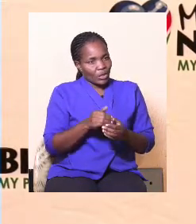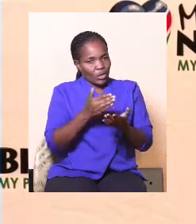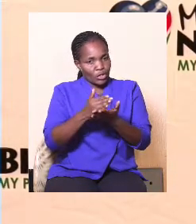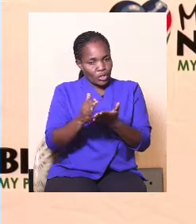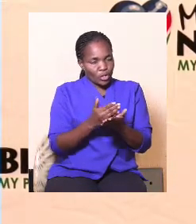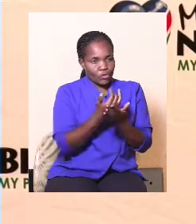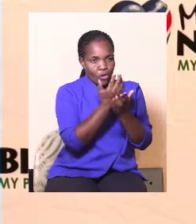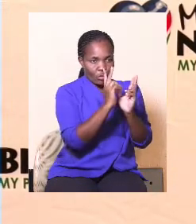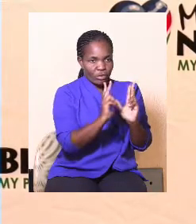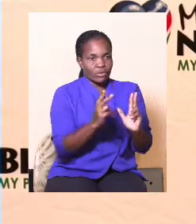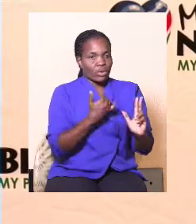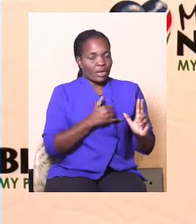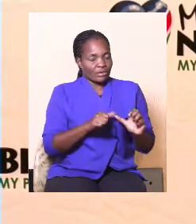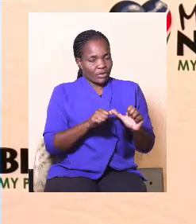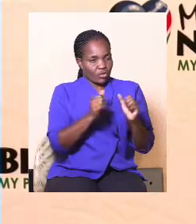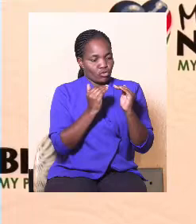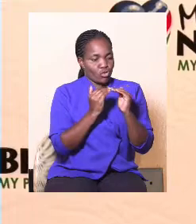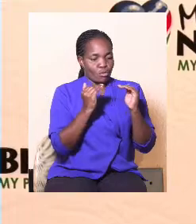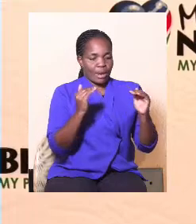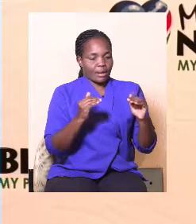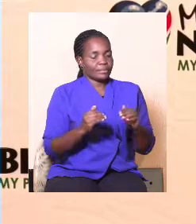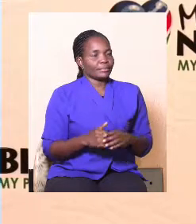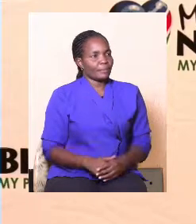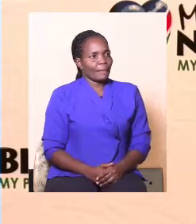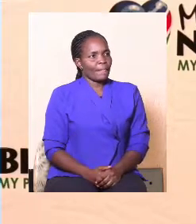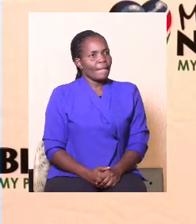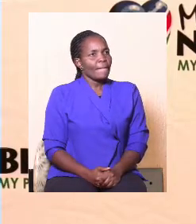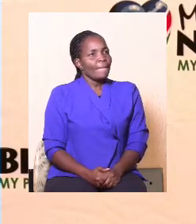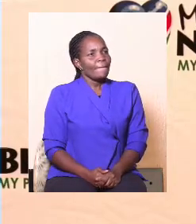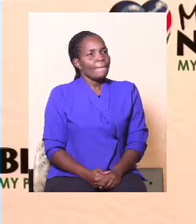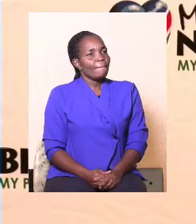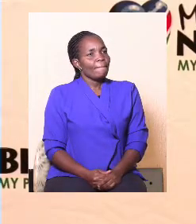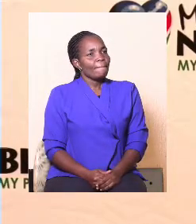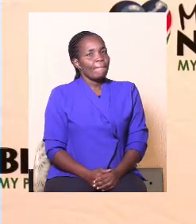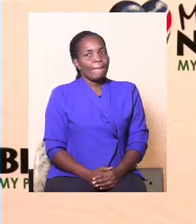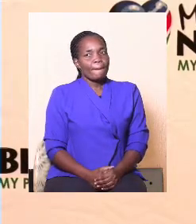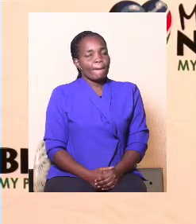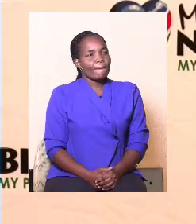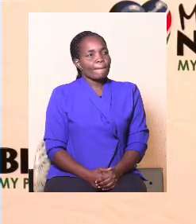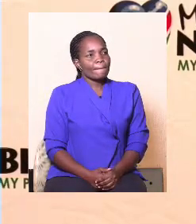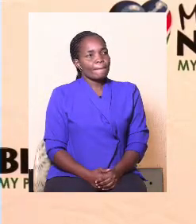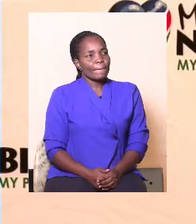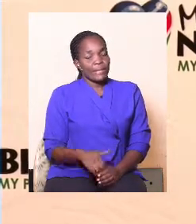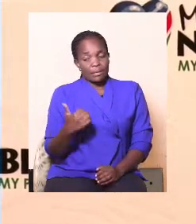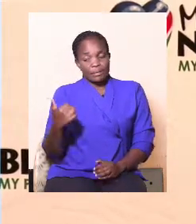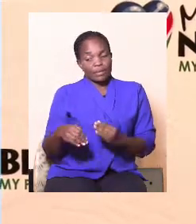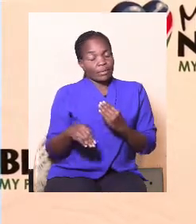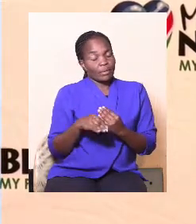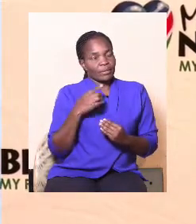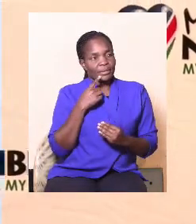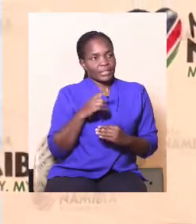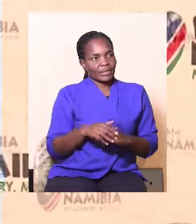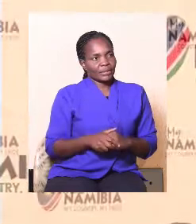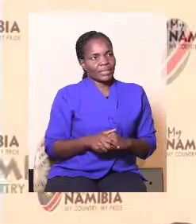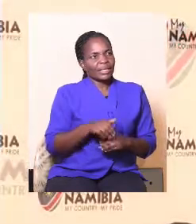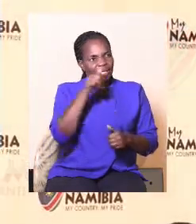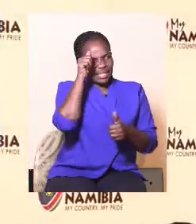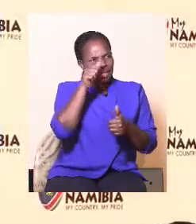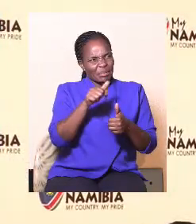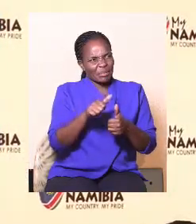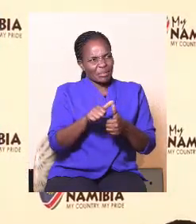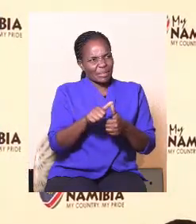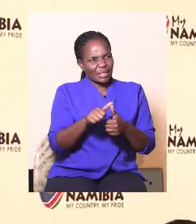done. Thank you. Thank you very much. Maybe I just need to add, I think now that Maidi spoke, I think, I remember, I think there was an issue.